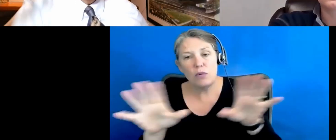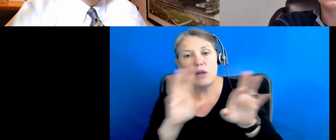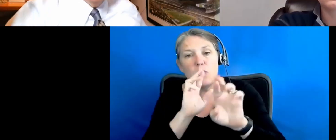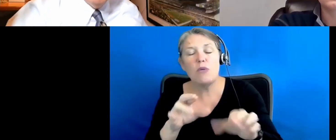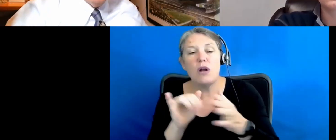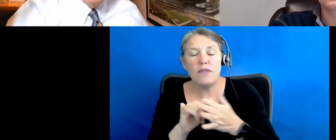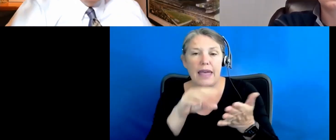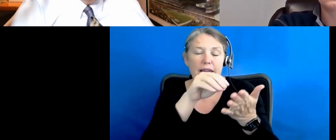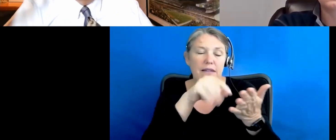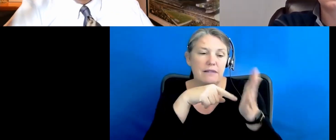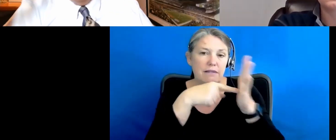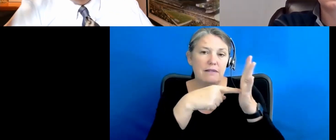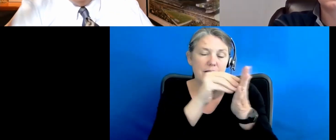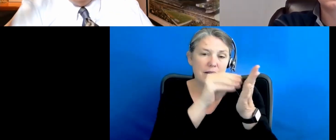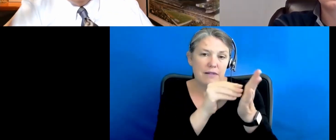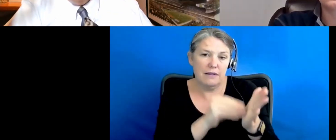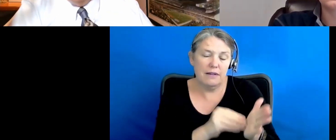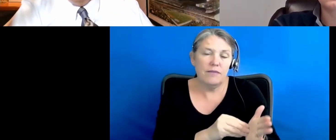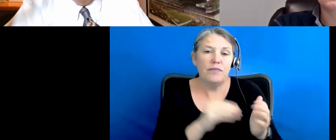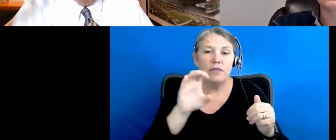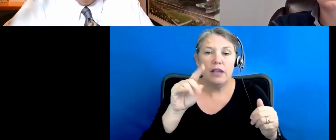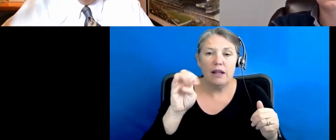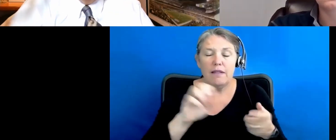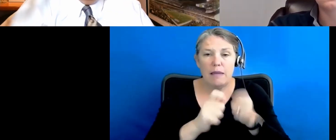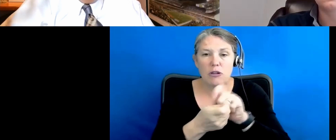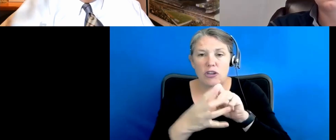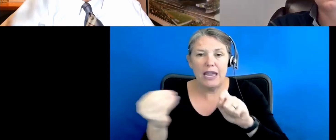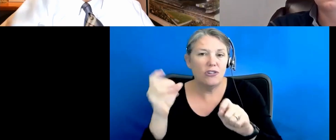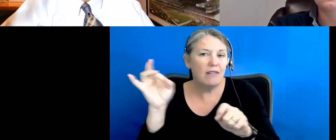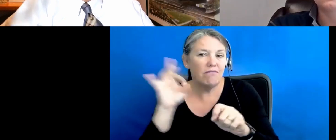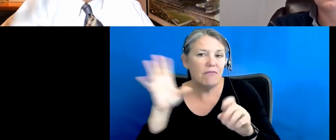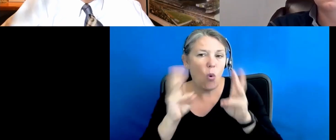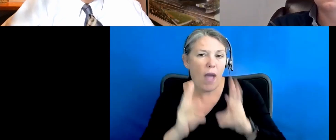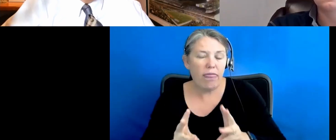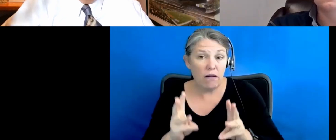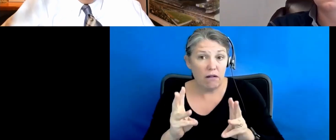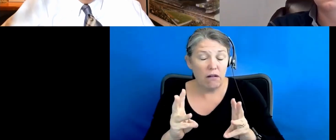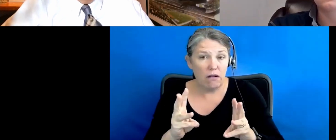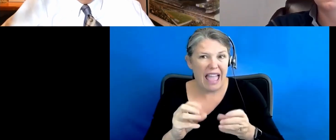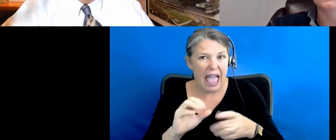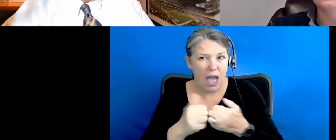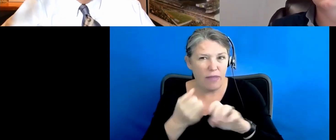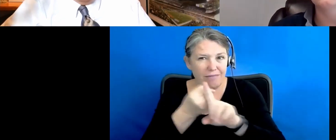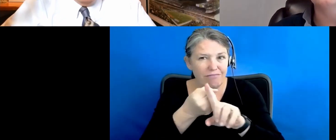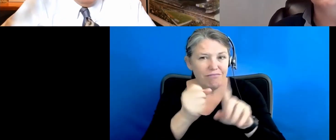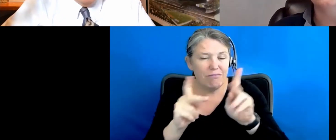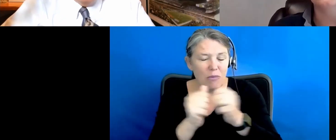that documents the effects of climate change and extreme weather conditions on people with disabilities. And so we're right now